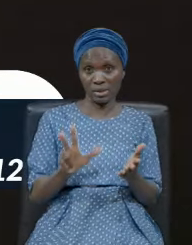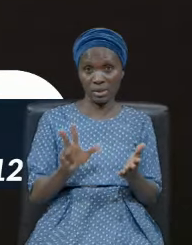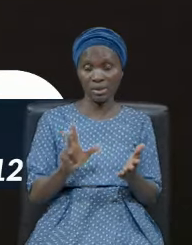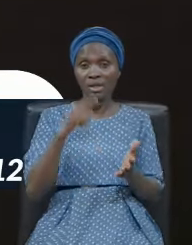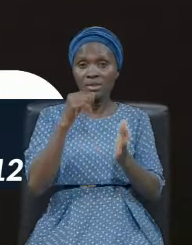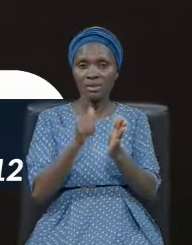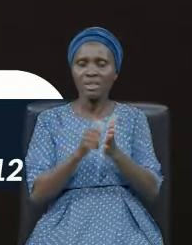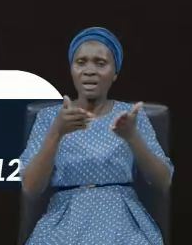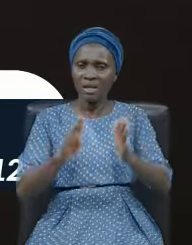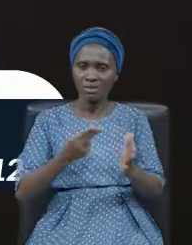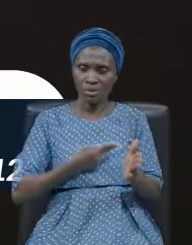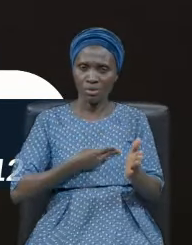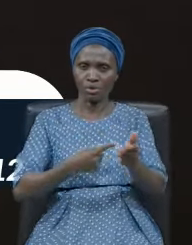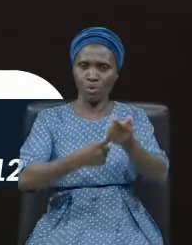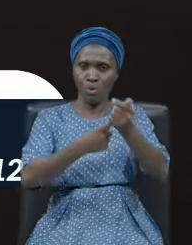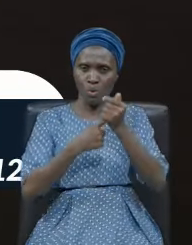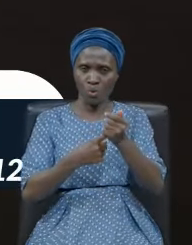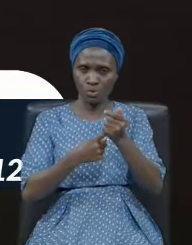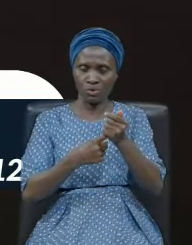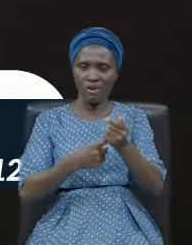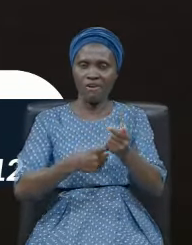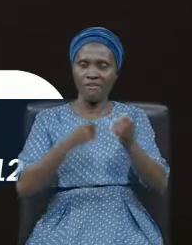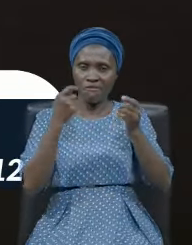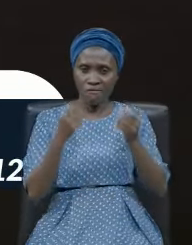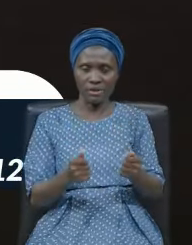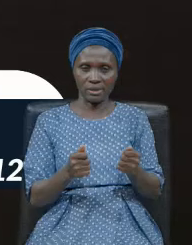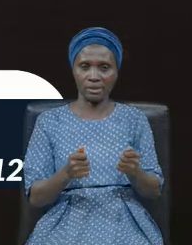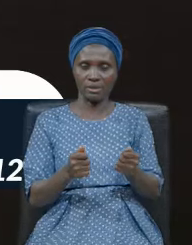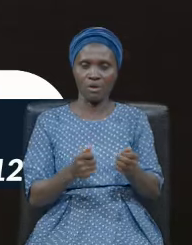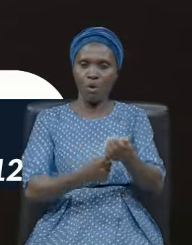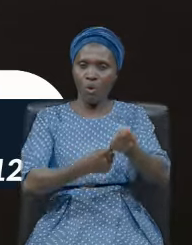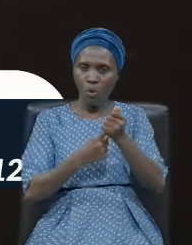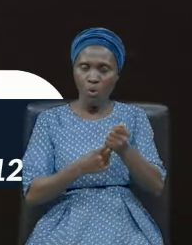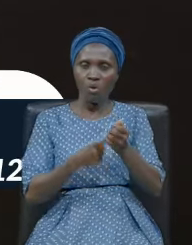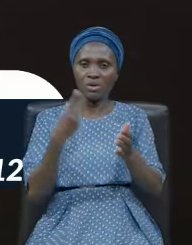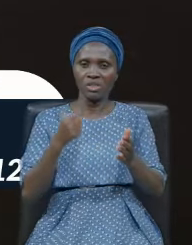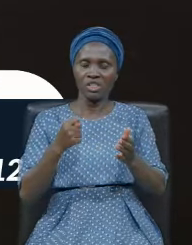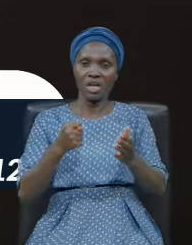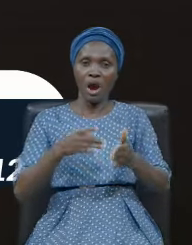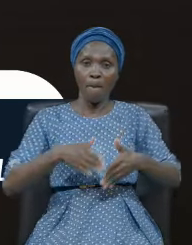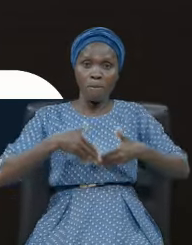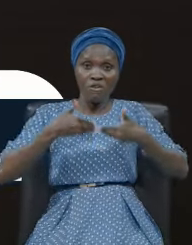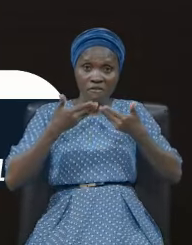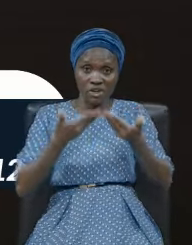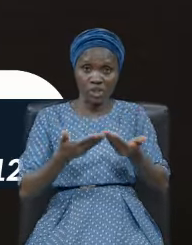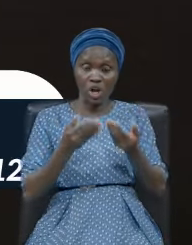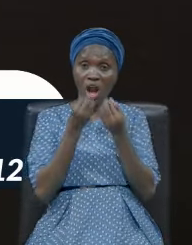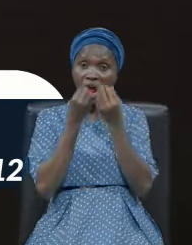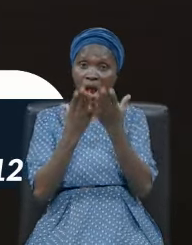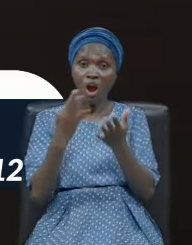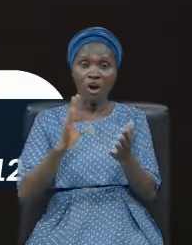hold fast the profession of our faith without wavering, for